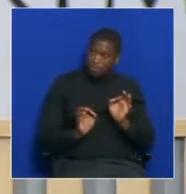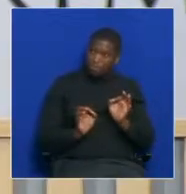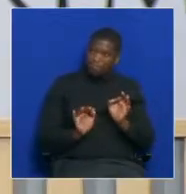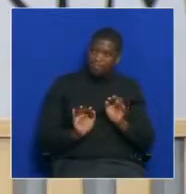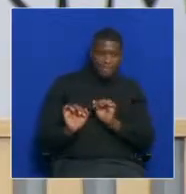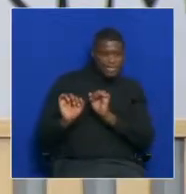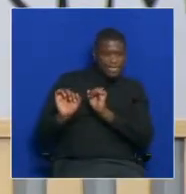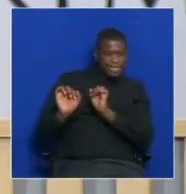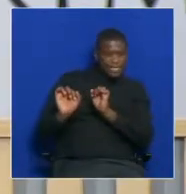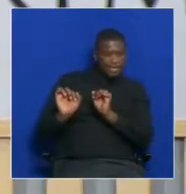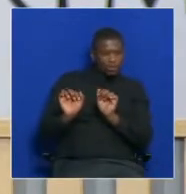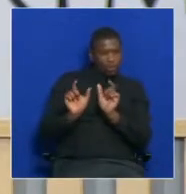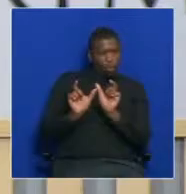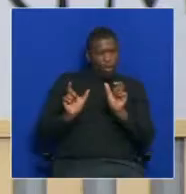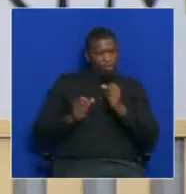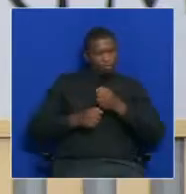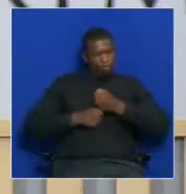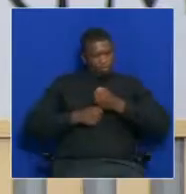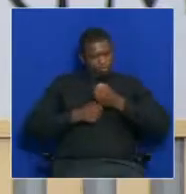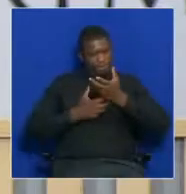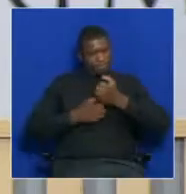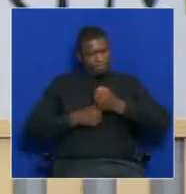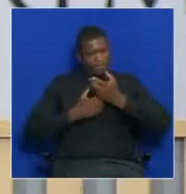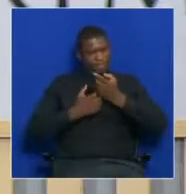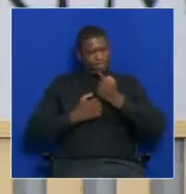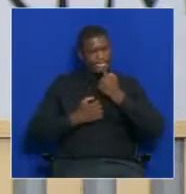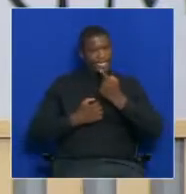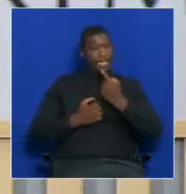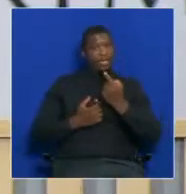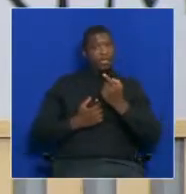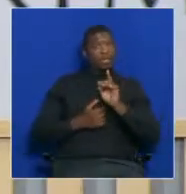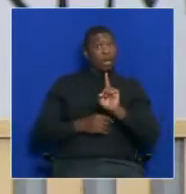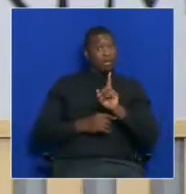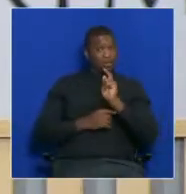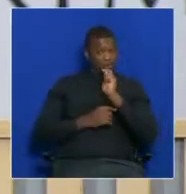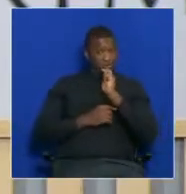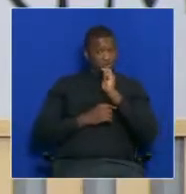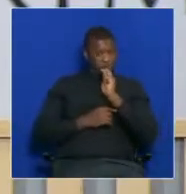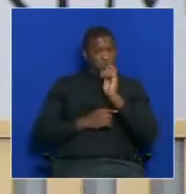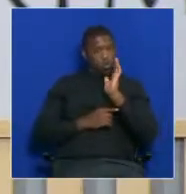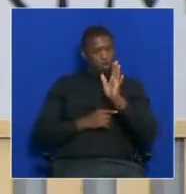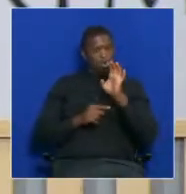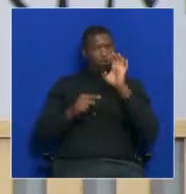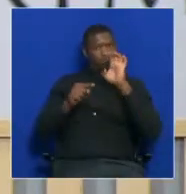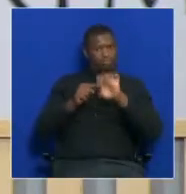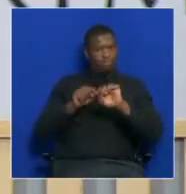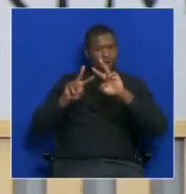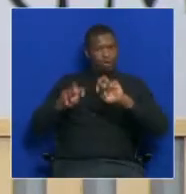words was, but the truth will come out. So,